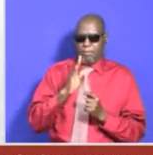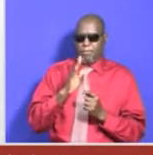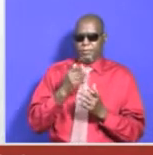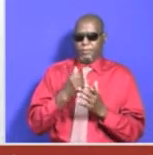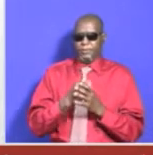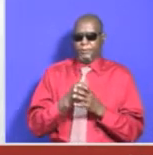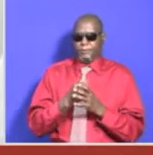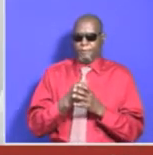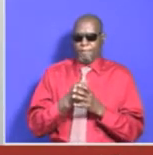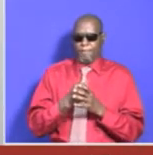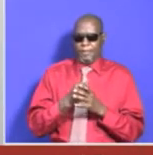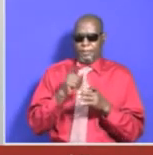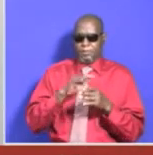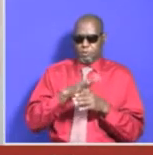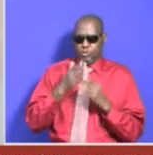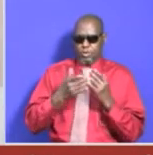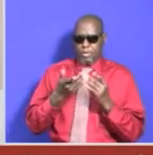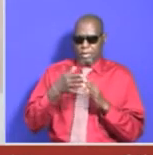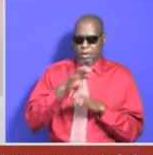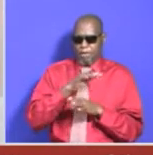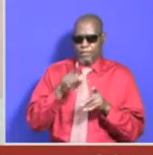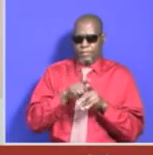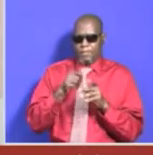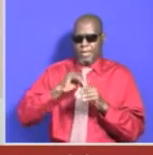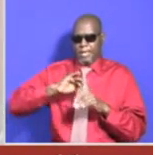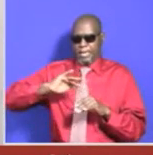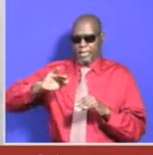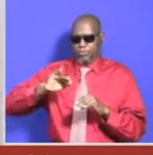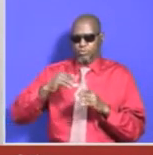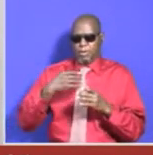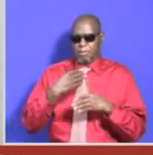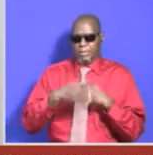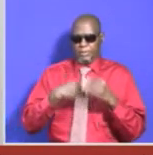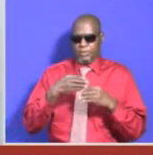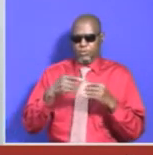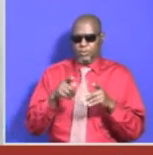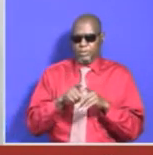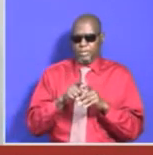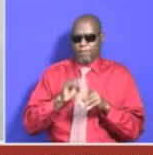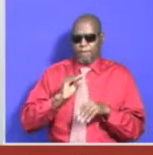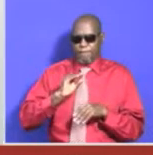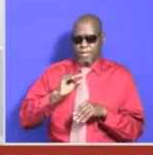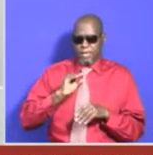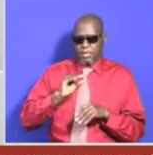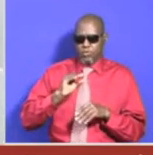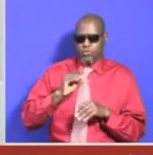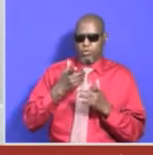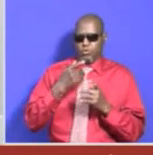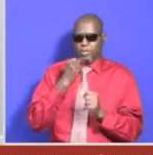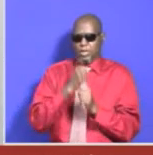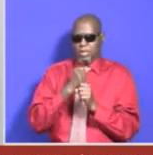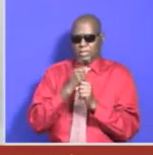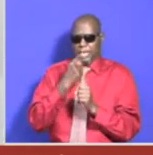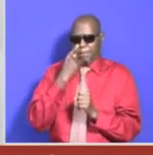It also includes extra material like videos, audio, education games, quizzes and assignments, which will help to enrich the